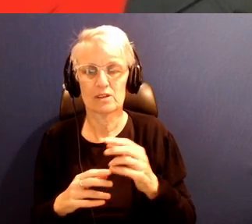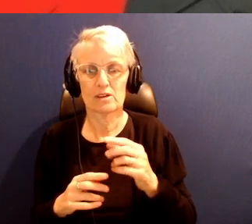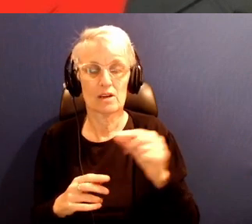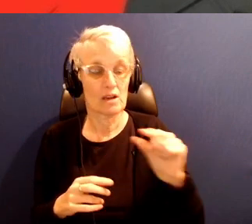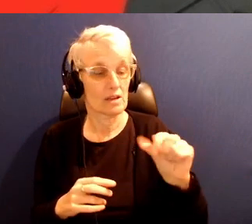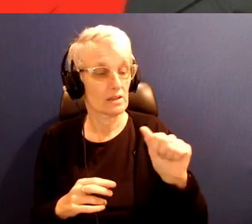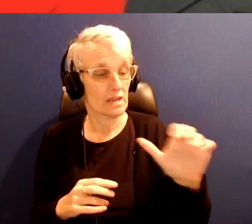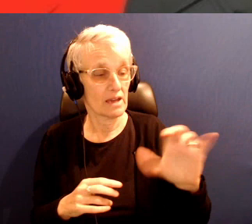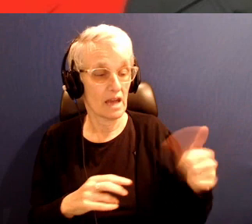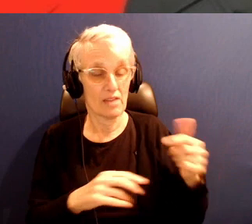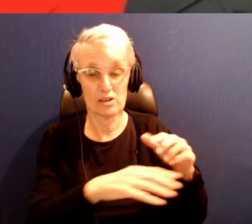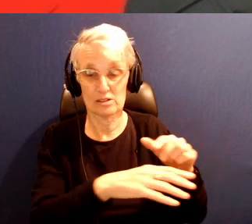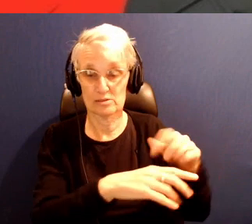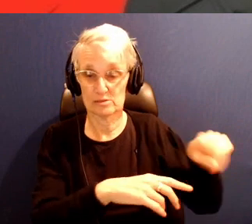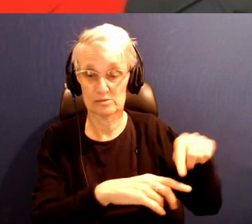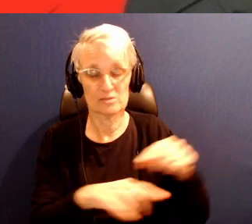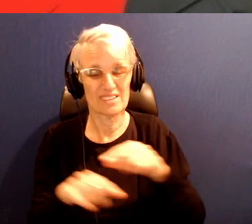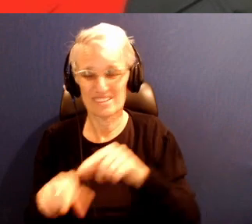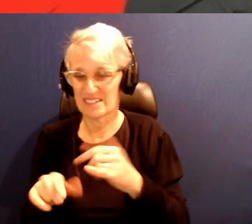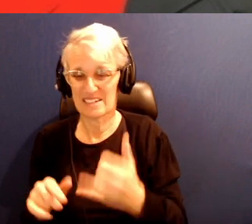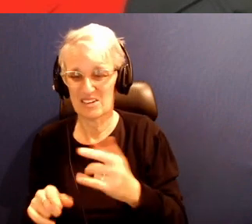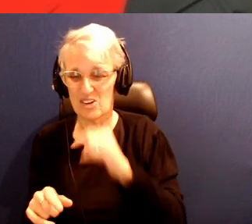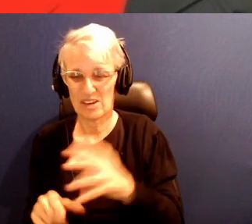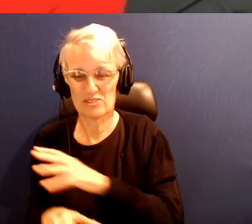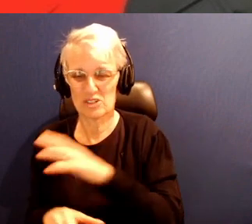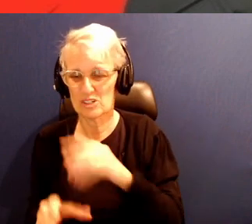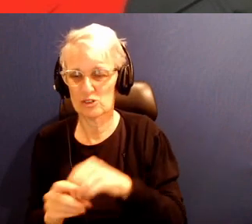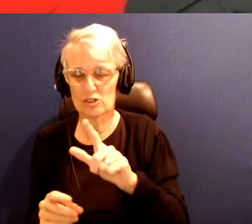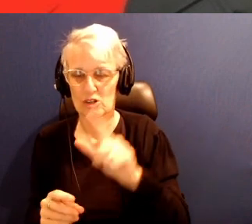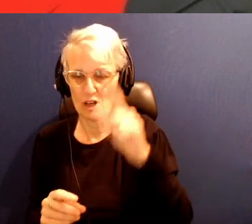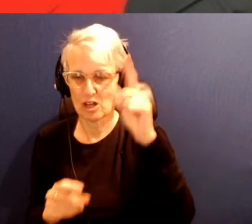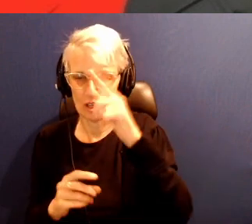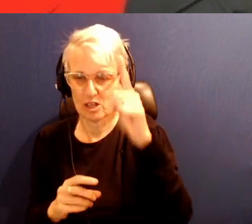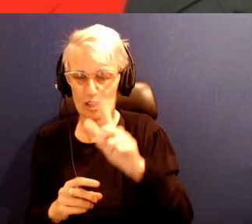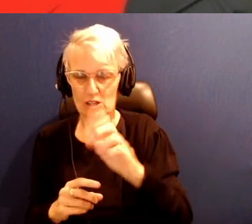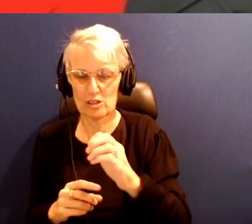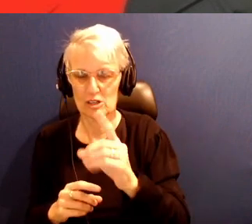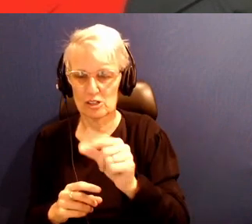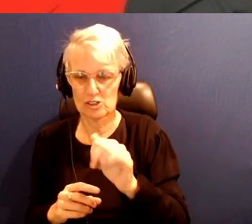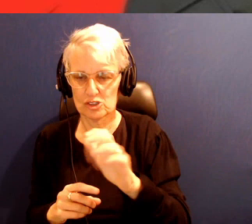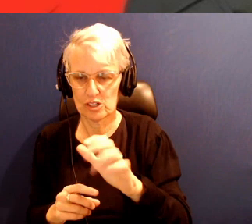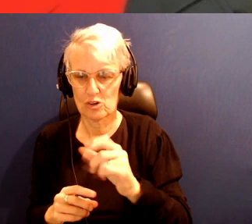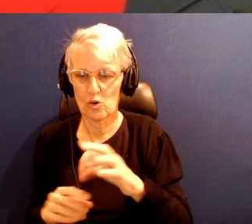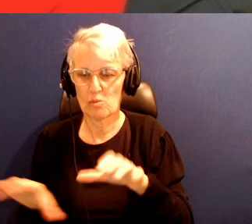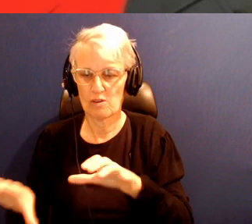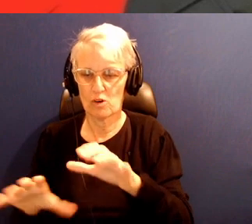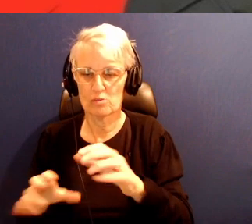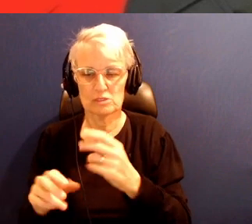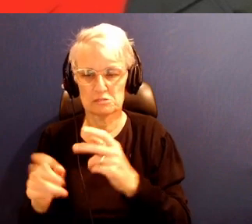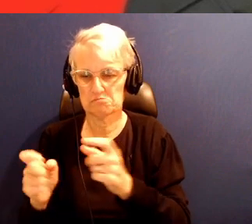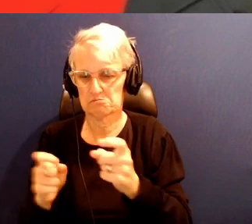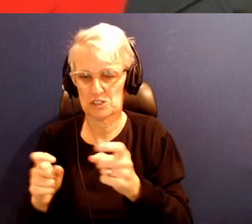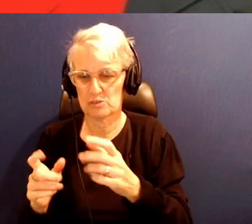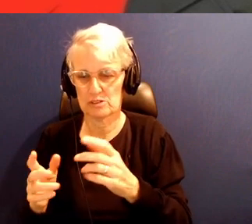difference with other GAC calls is that for this one, you do not need to include a logic model or performance measurement framework